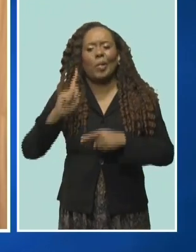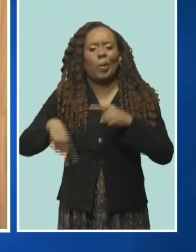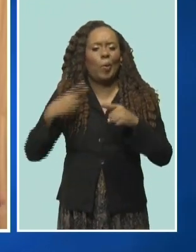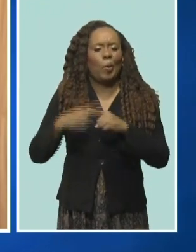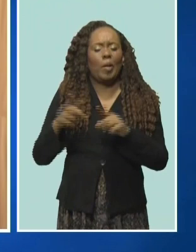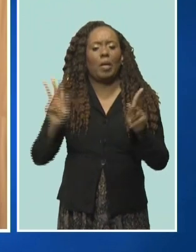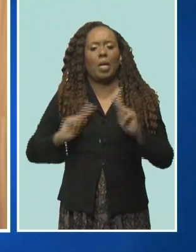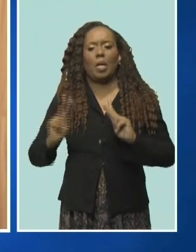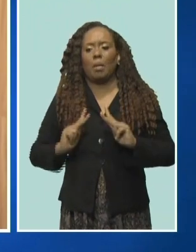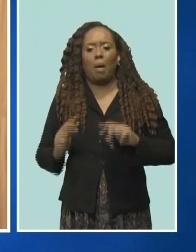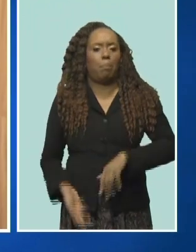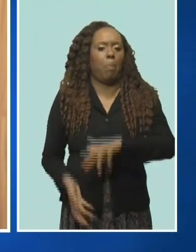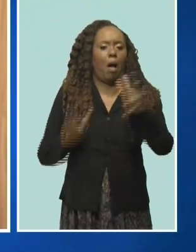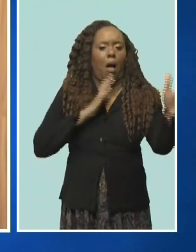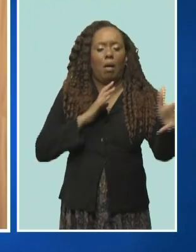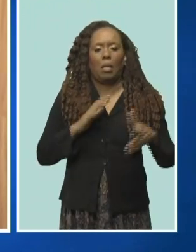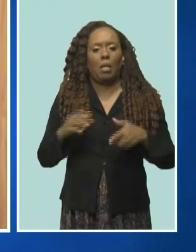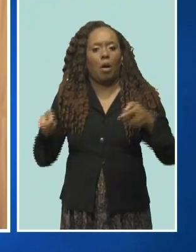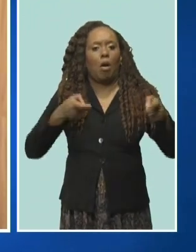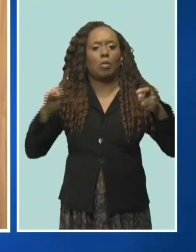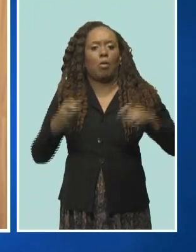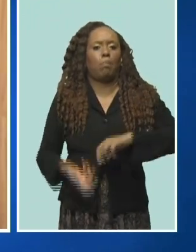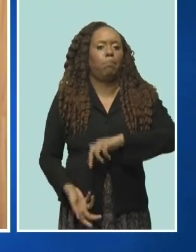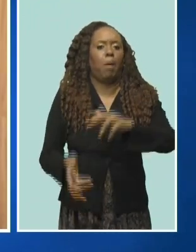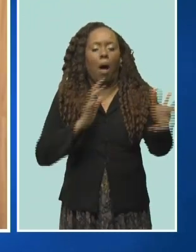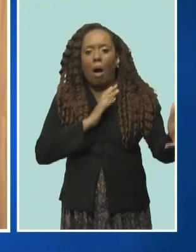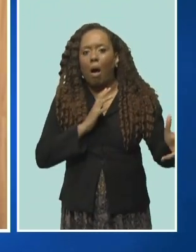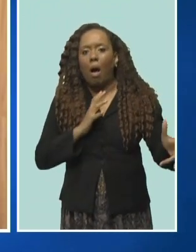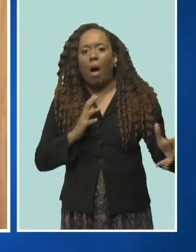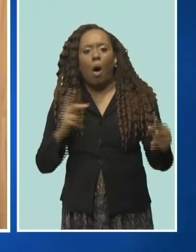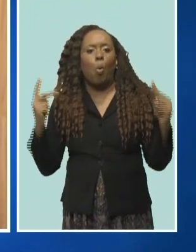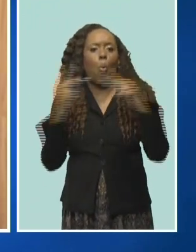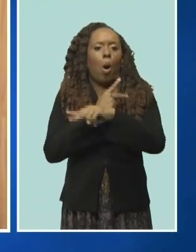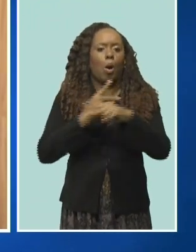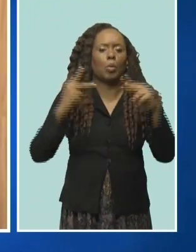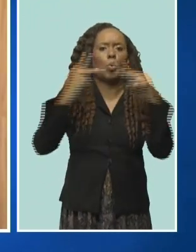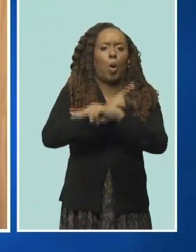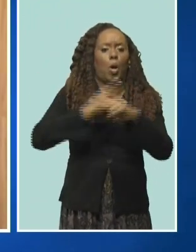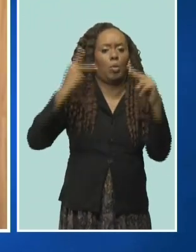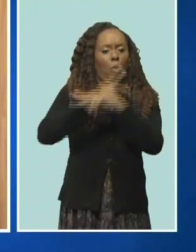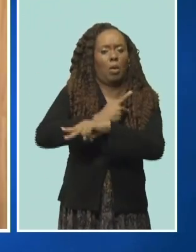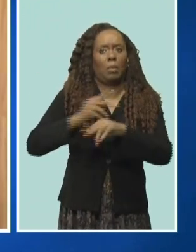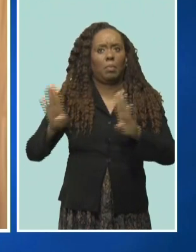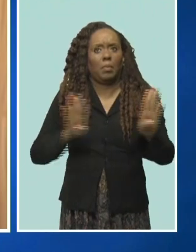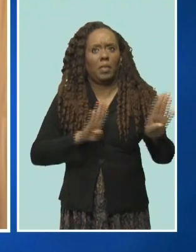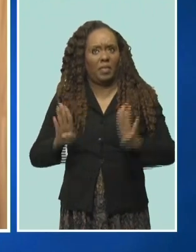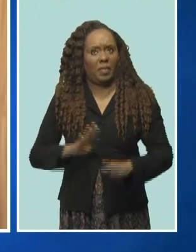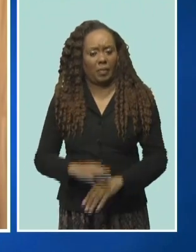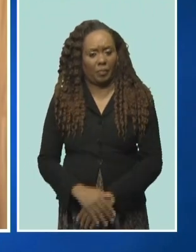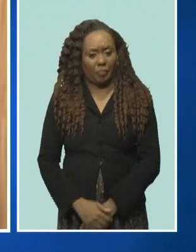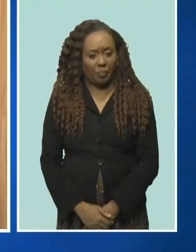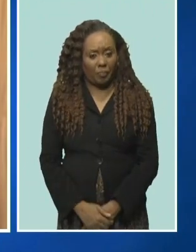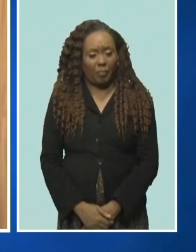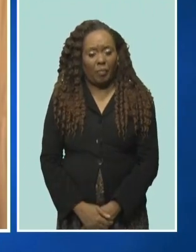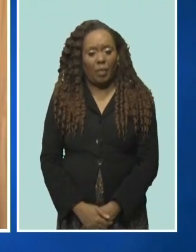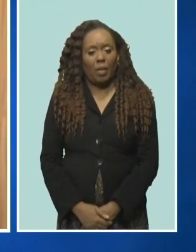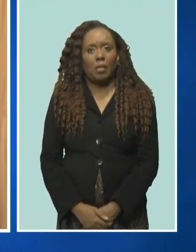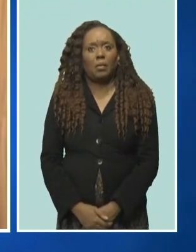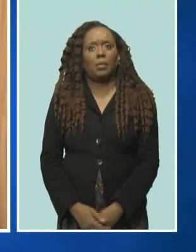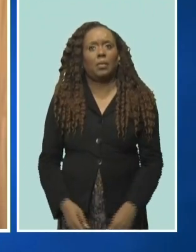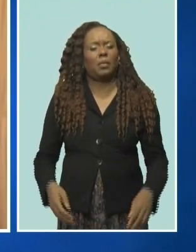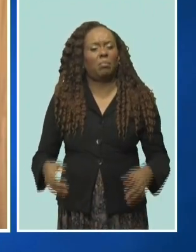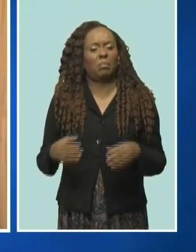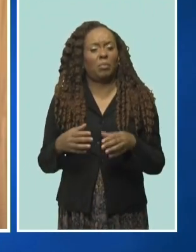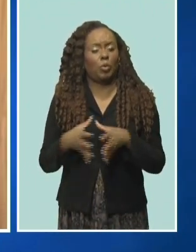lose control and everything starts to unravel. We have to confront this issue of the illegal carrying and use of guns in our